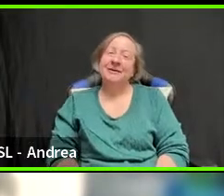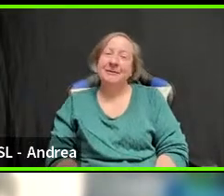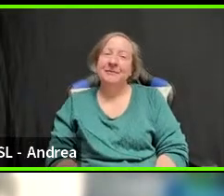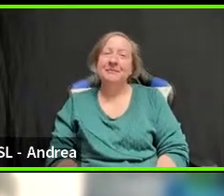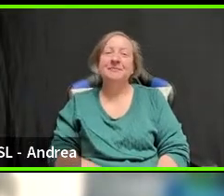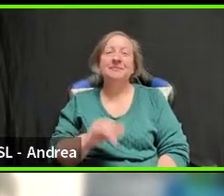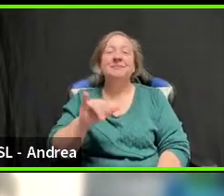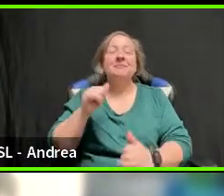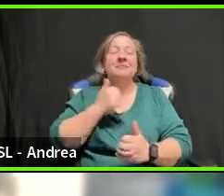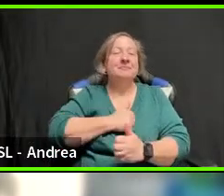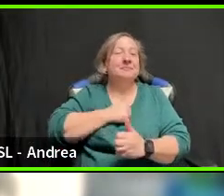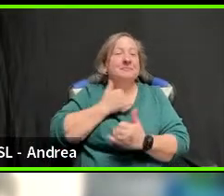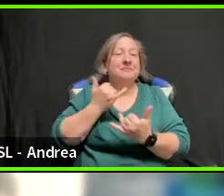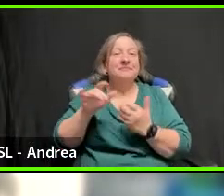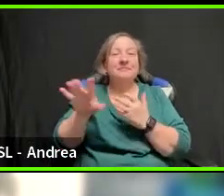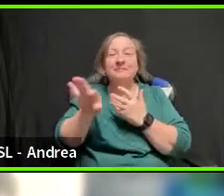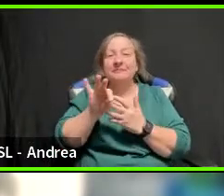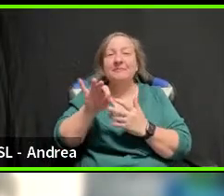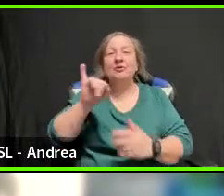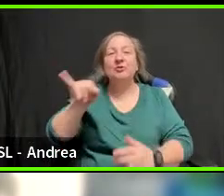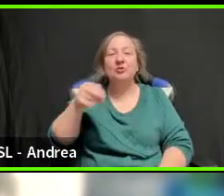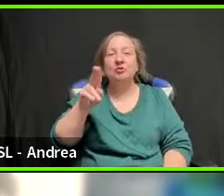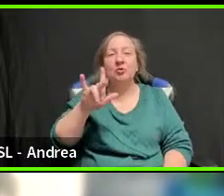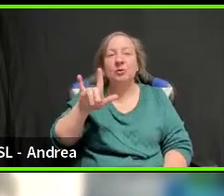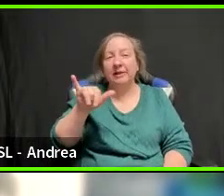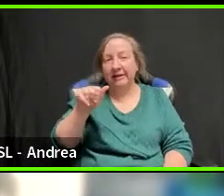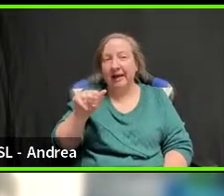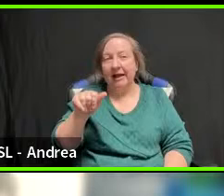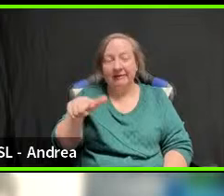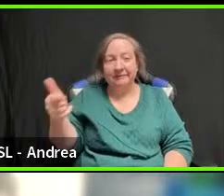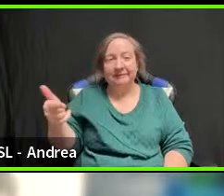Oh, I'm sorry, Julia.